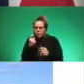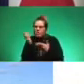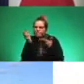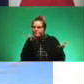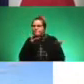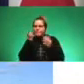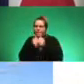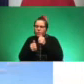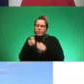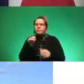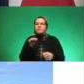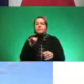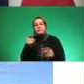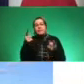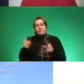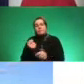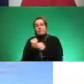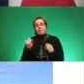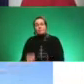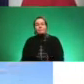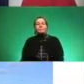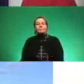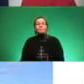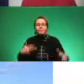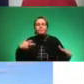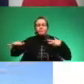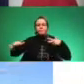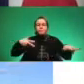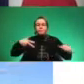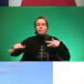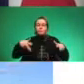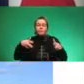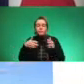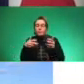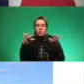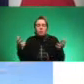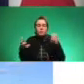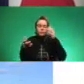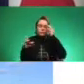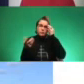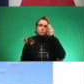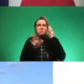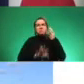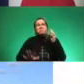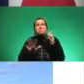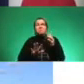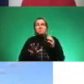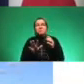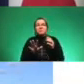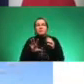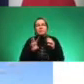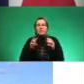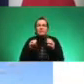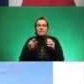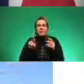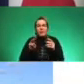we go to stay safe. We walk a lot. So, you know, walking anywhere from sort of 60